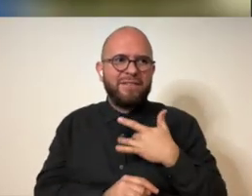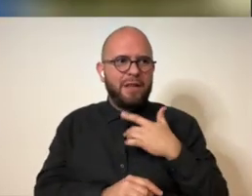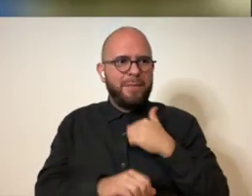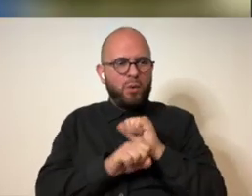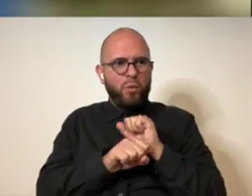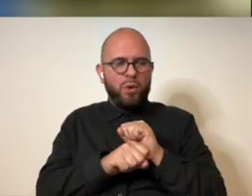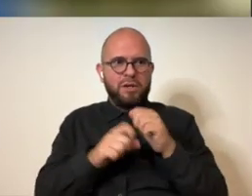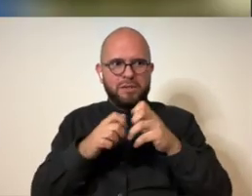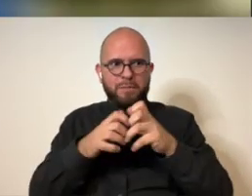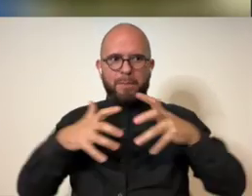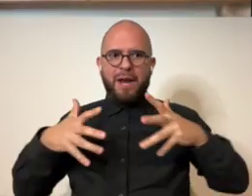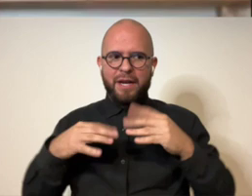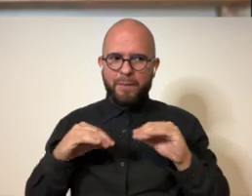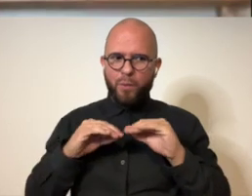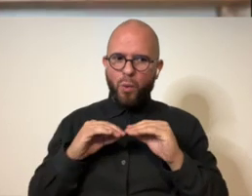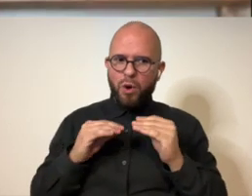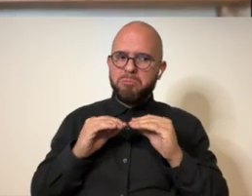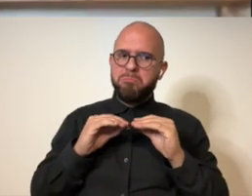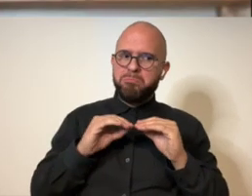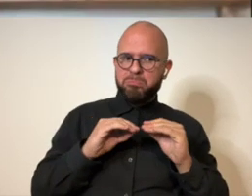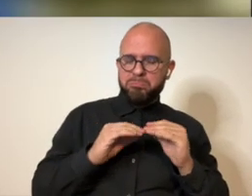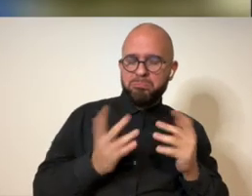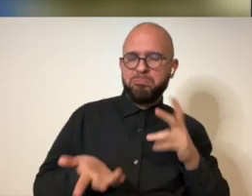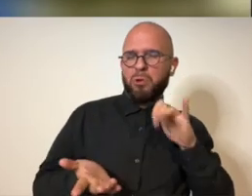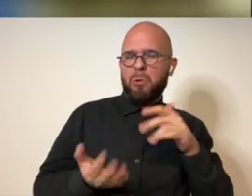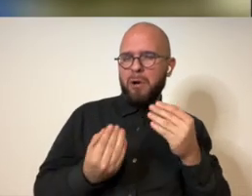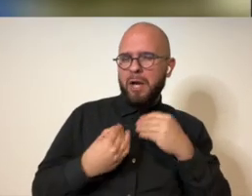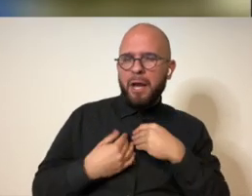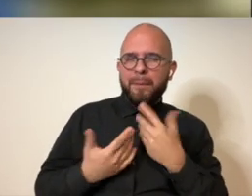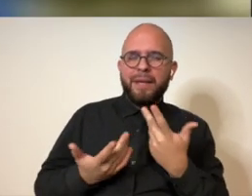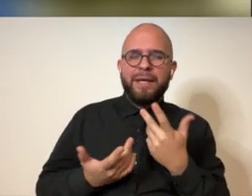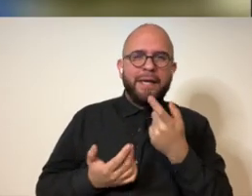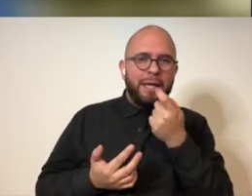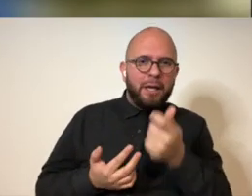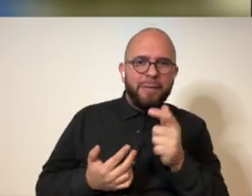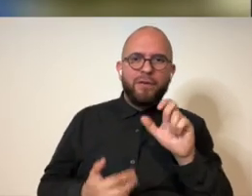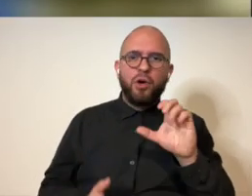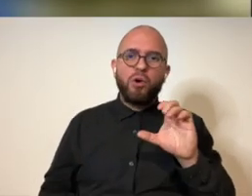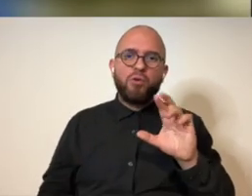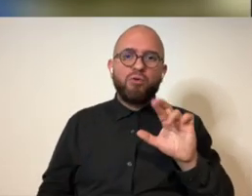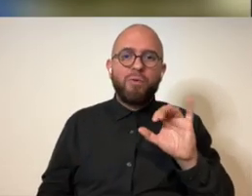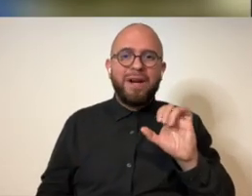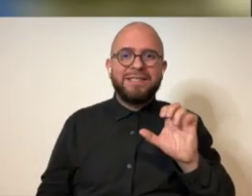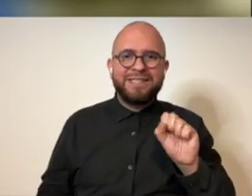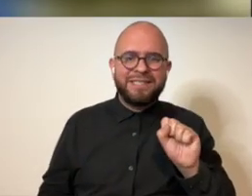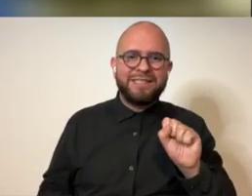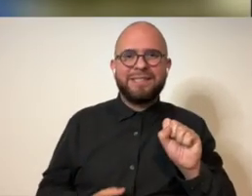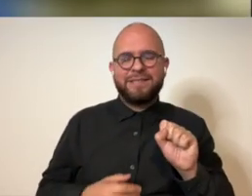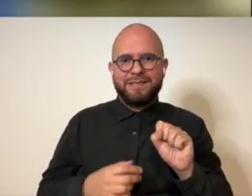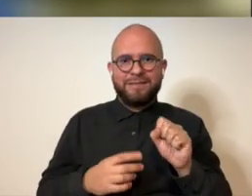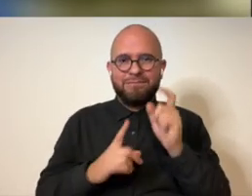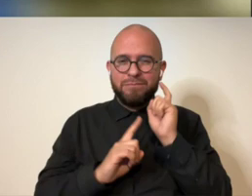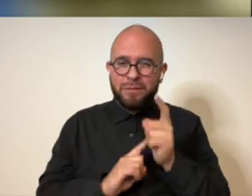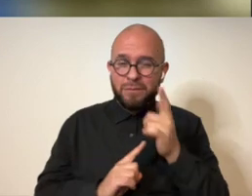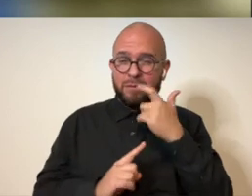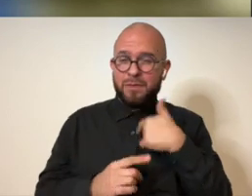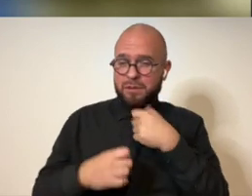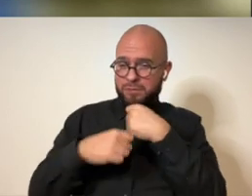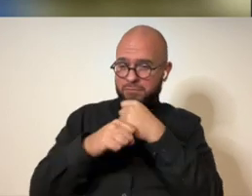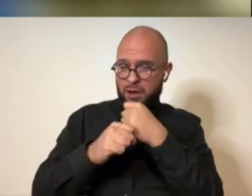or the immediate Great. People around me. And the work has started expanding a little bit. So this also gave me kind of